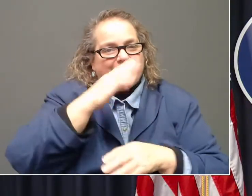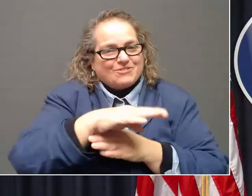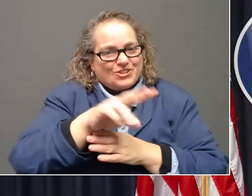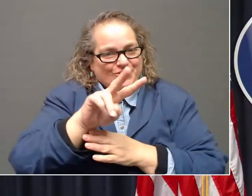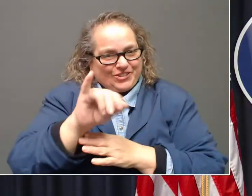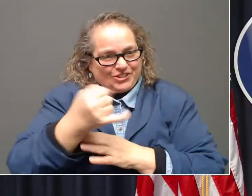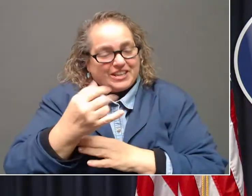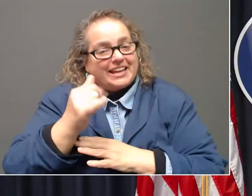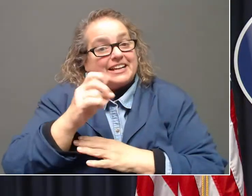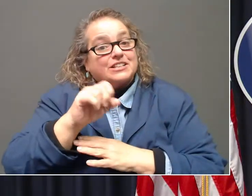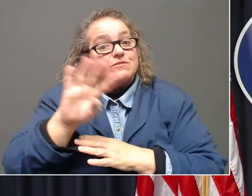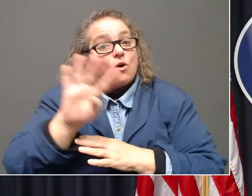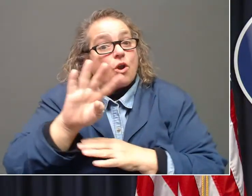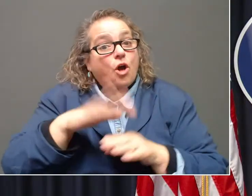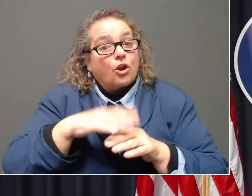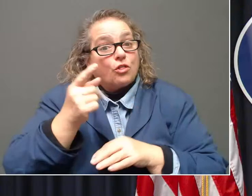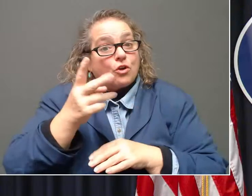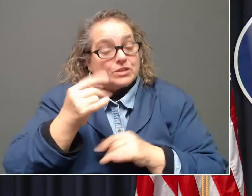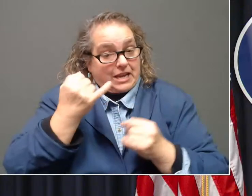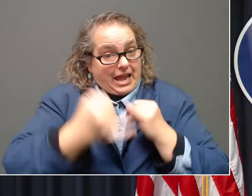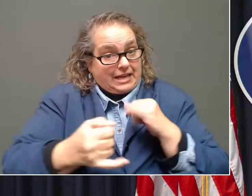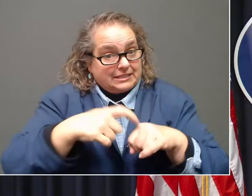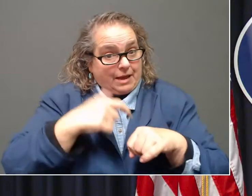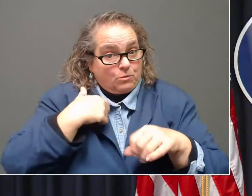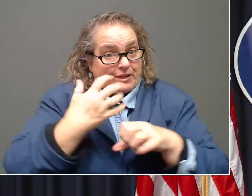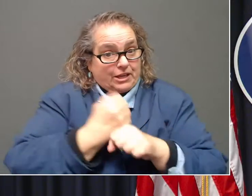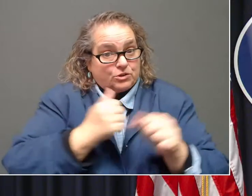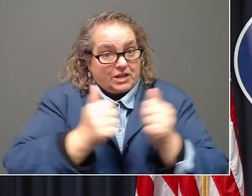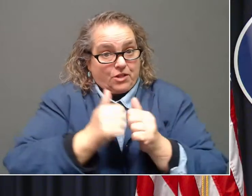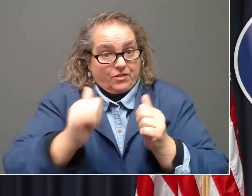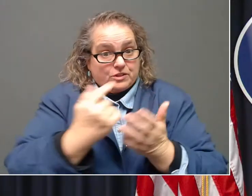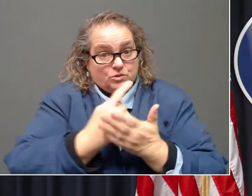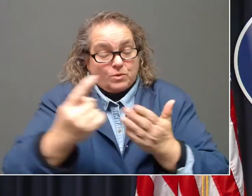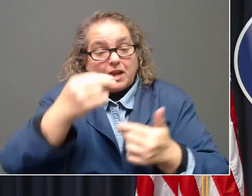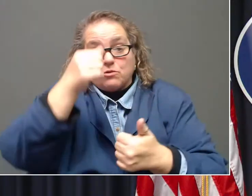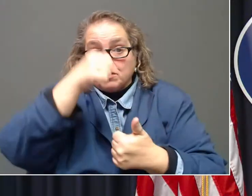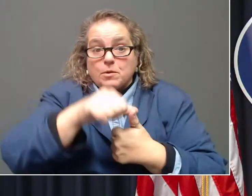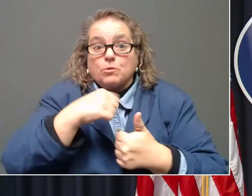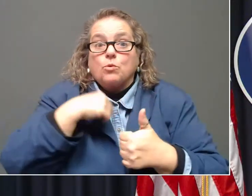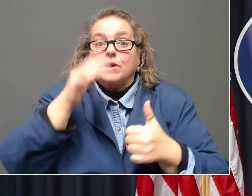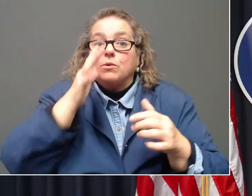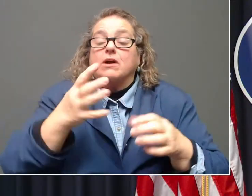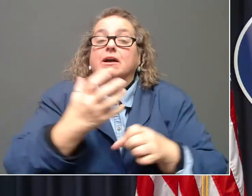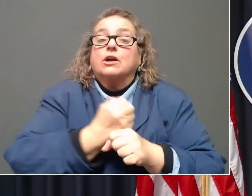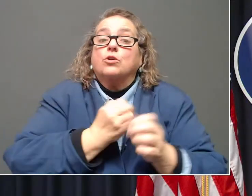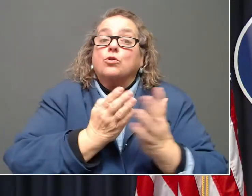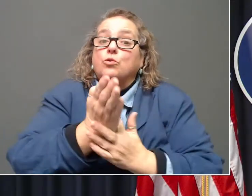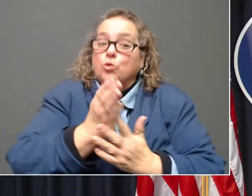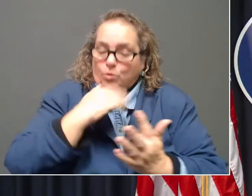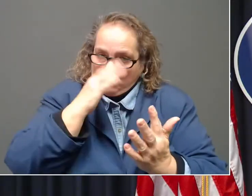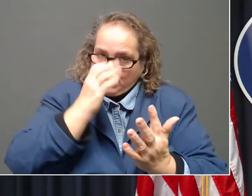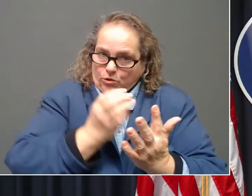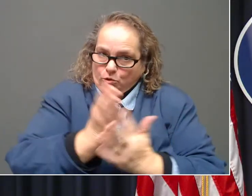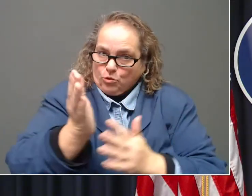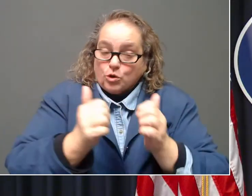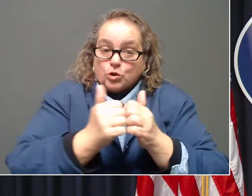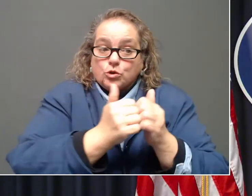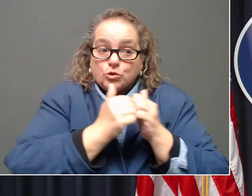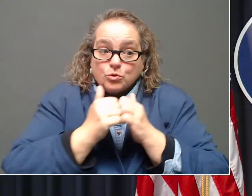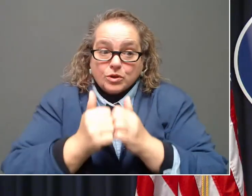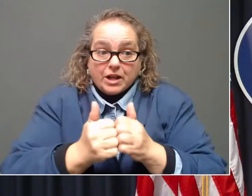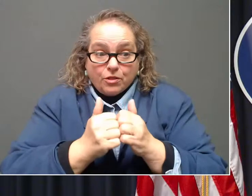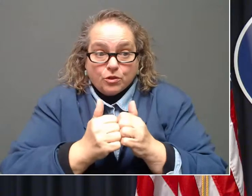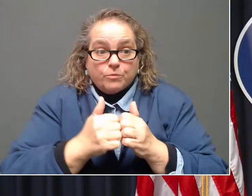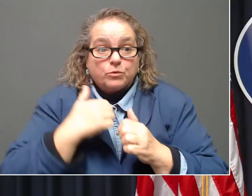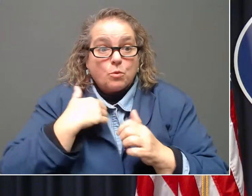time we get together this week. And remember that we are going to get through this, and we are going to get through it together. I want to start the way we